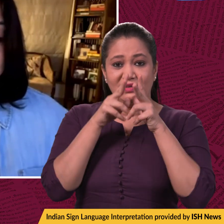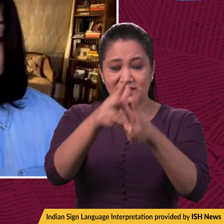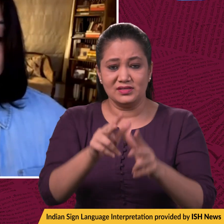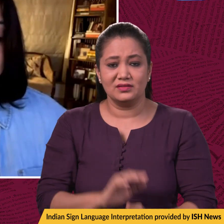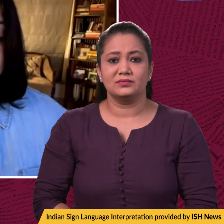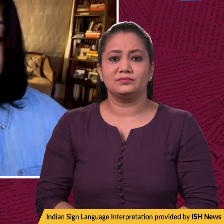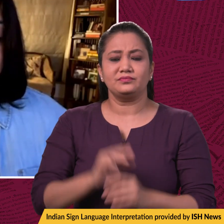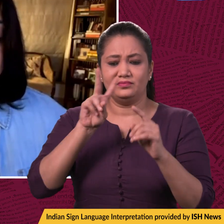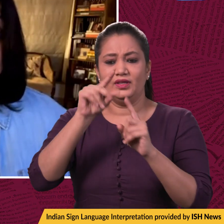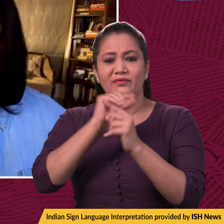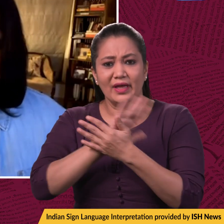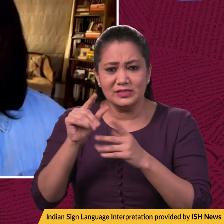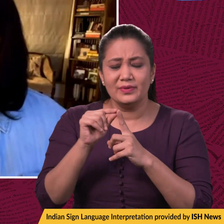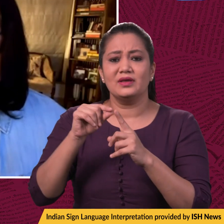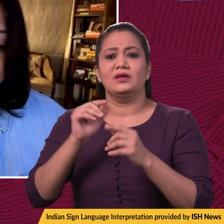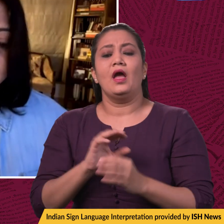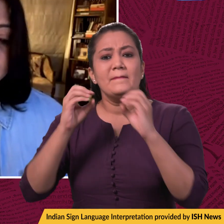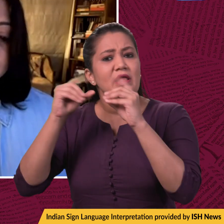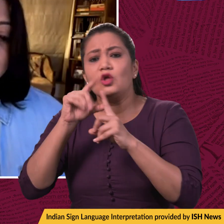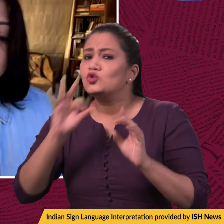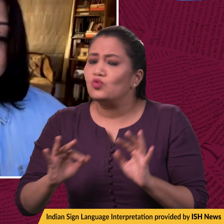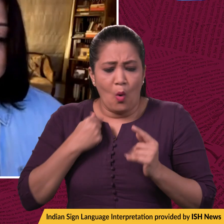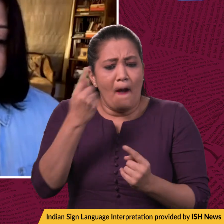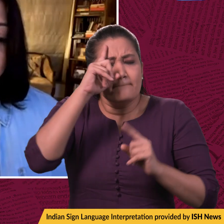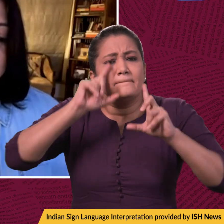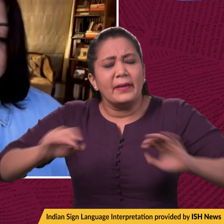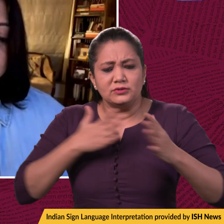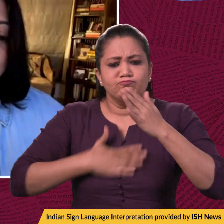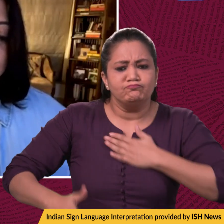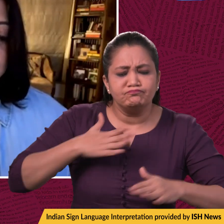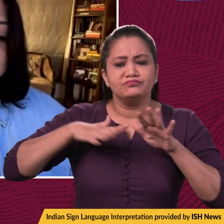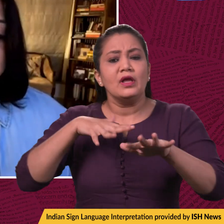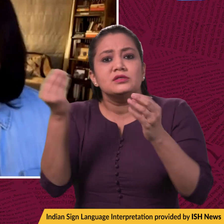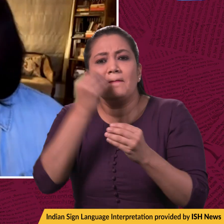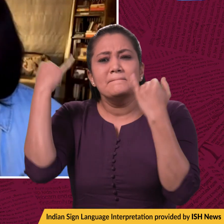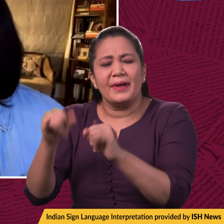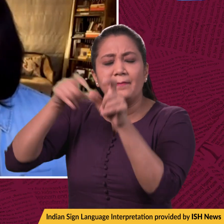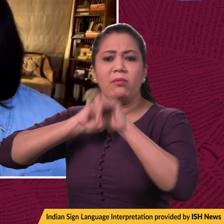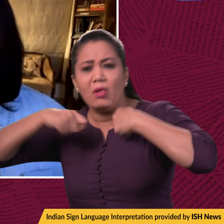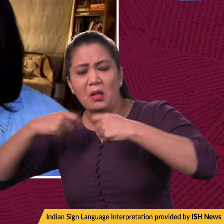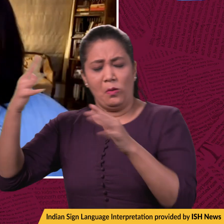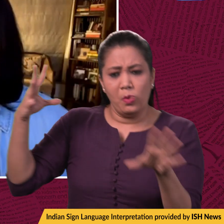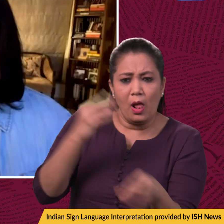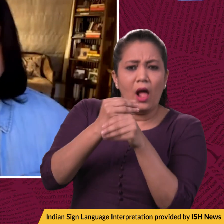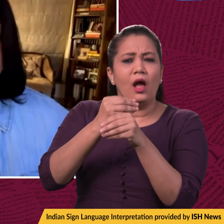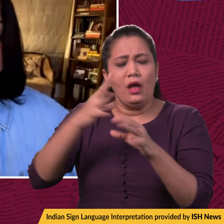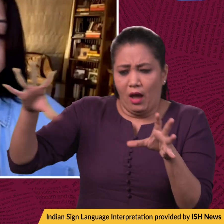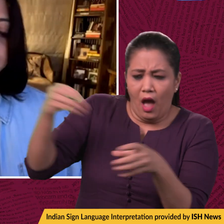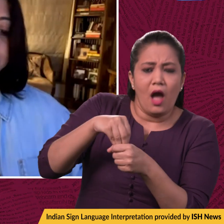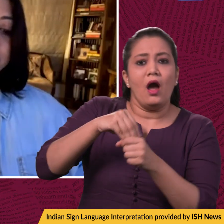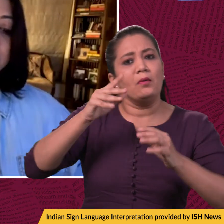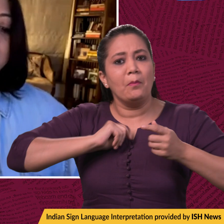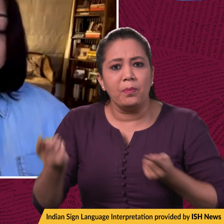members of VHP and Bajrang Dal were holding peaceful protests, but antisocial elements joined in and created ruckus. End